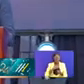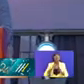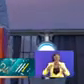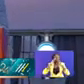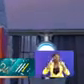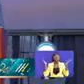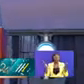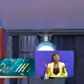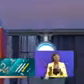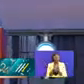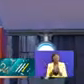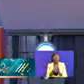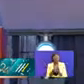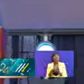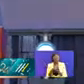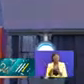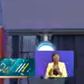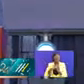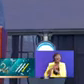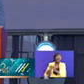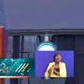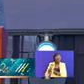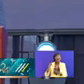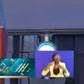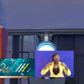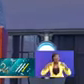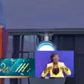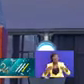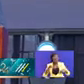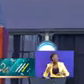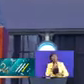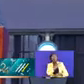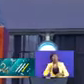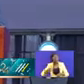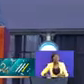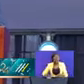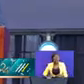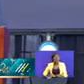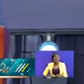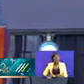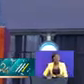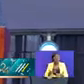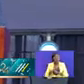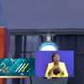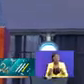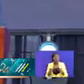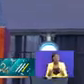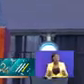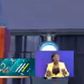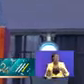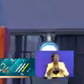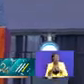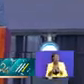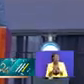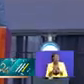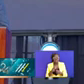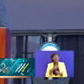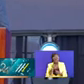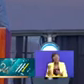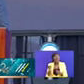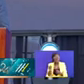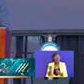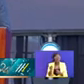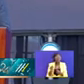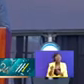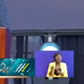world has rejected the person of Christ but has embraced the